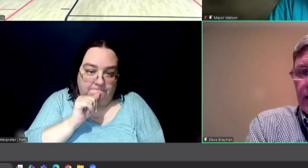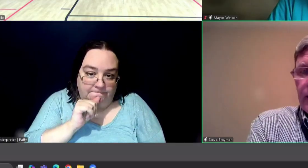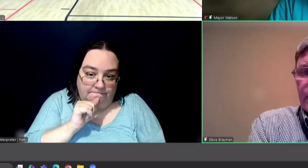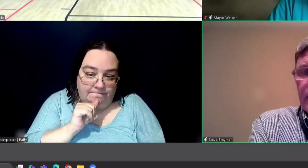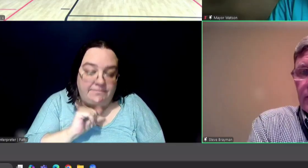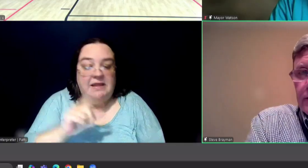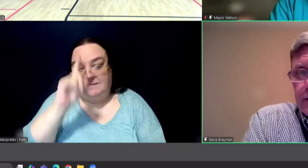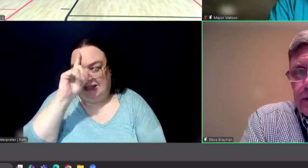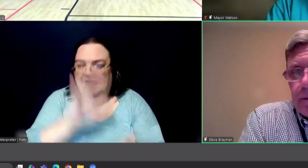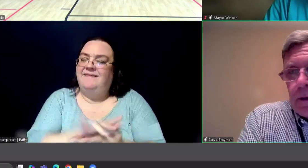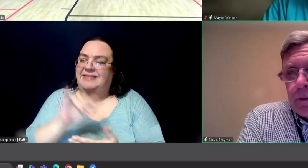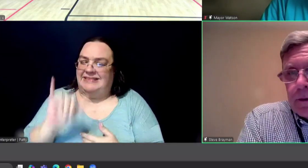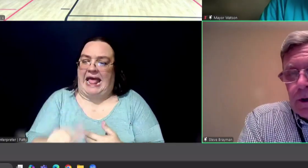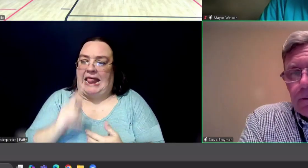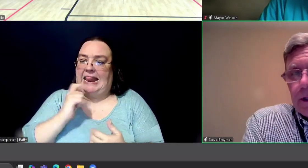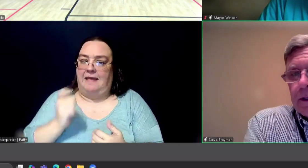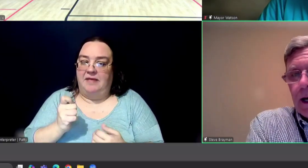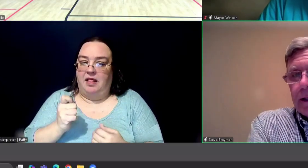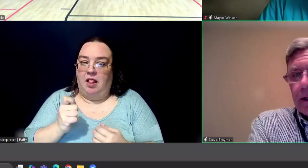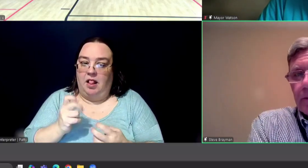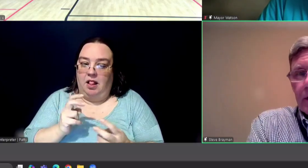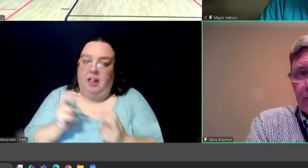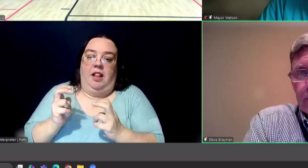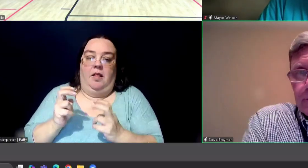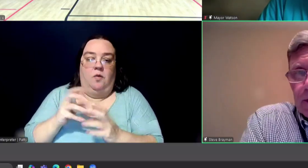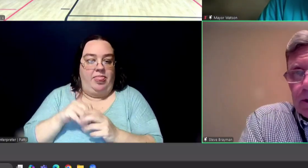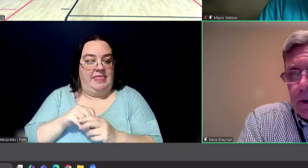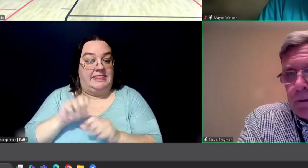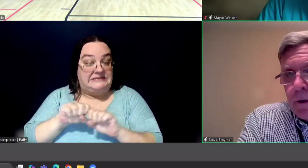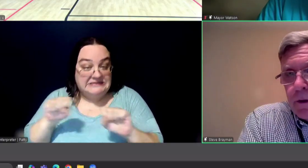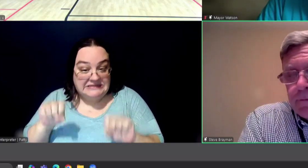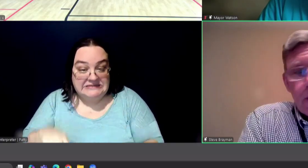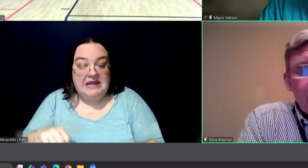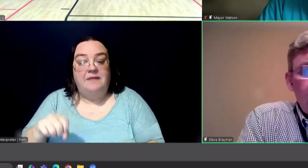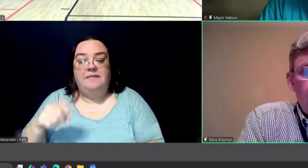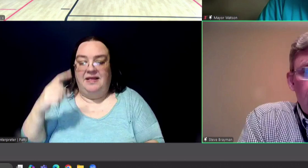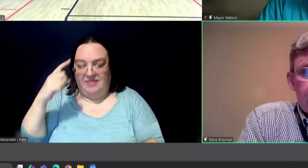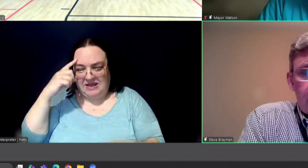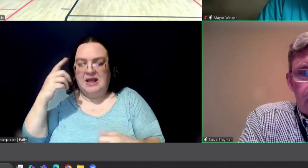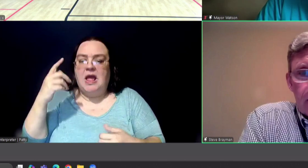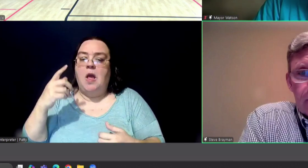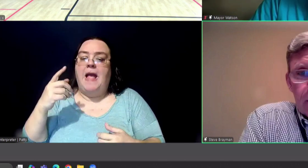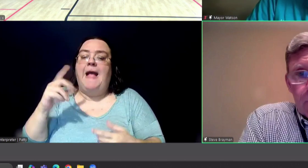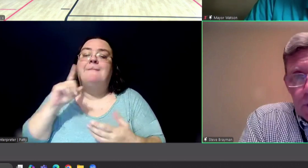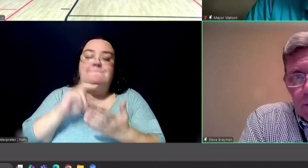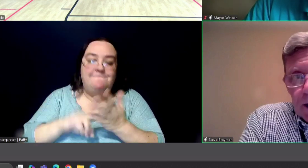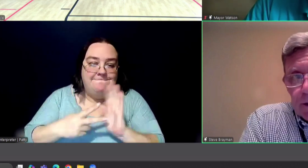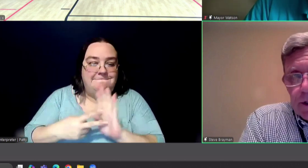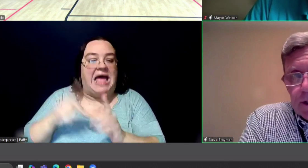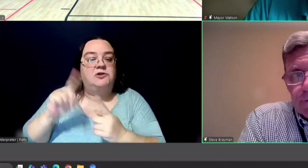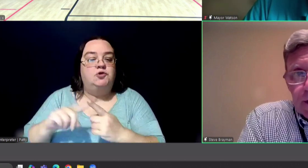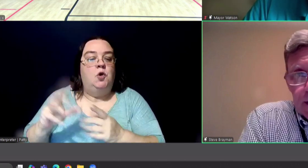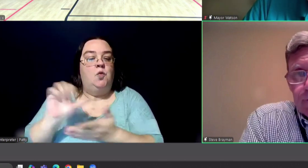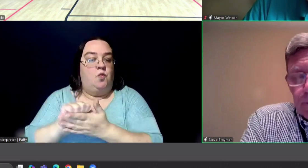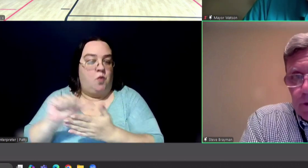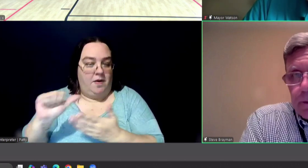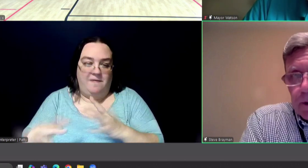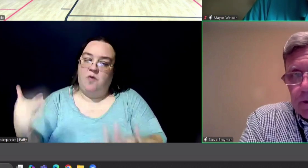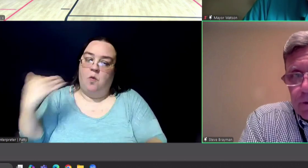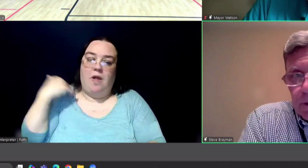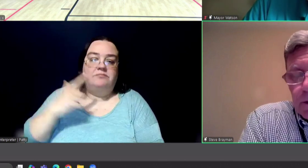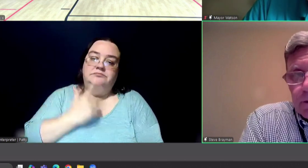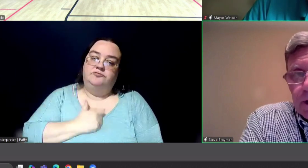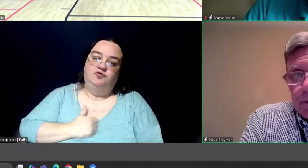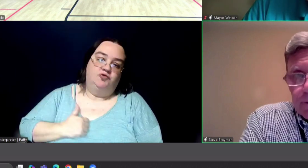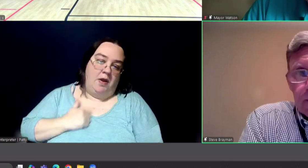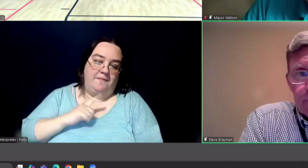a hiccup in our system. It was already dotted. I believe it was meant to be removed some time ago, and we apologize for that. For the most part,